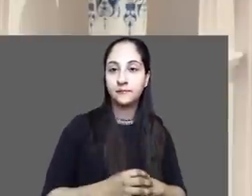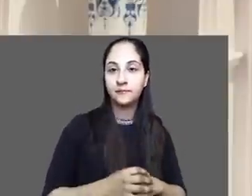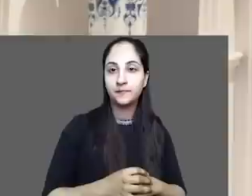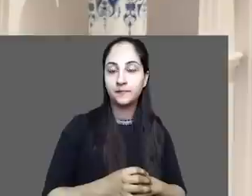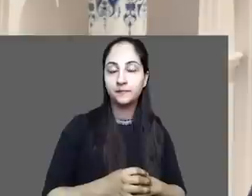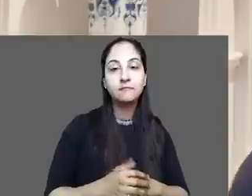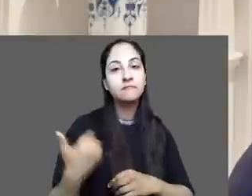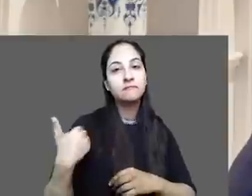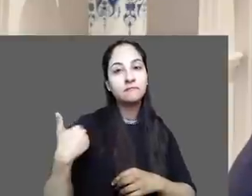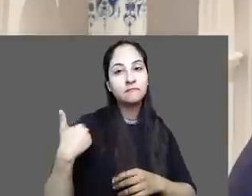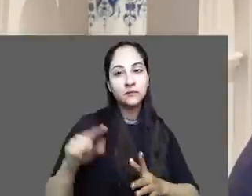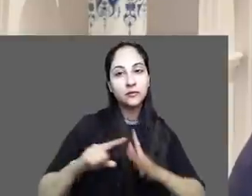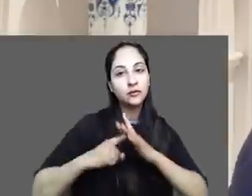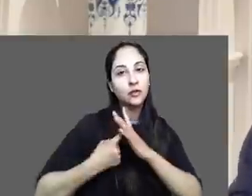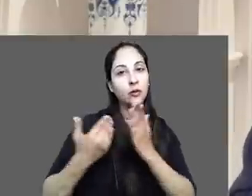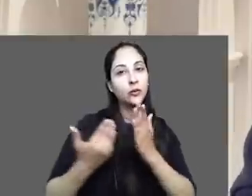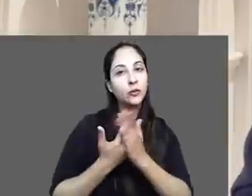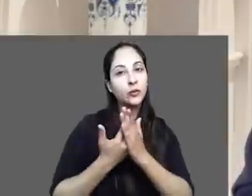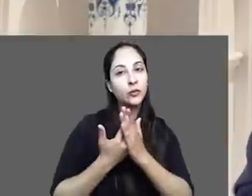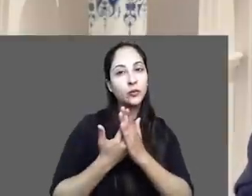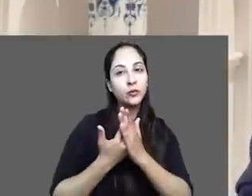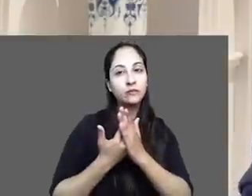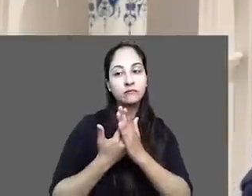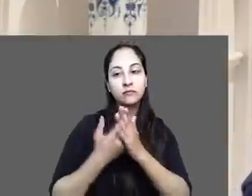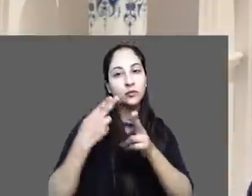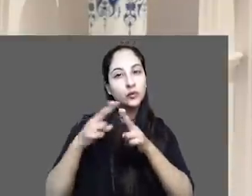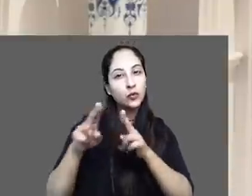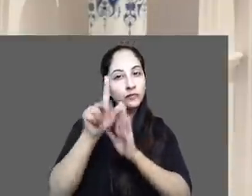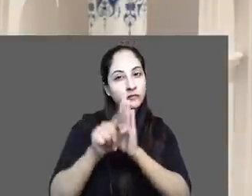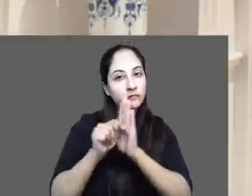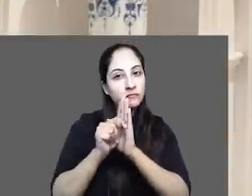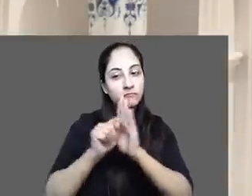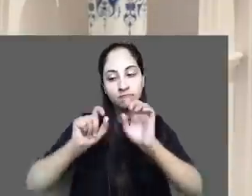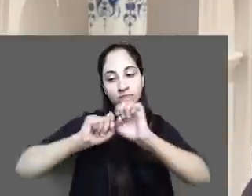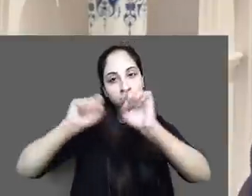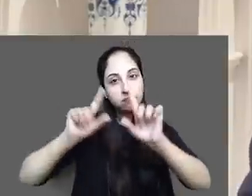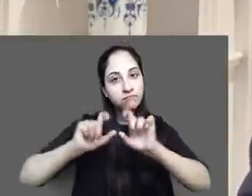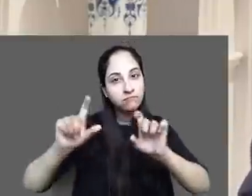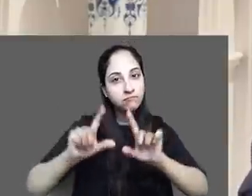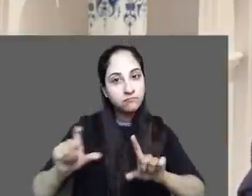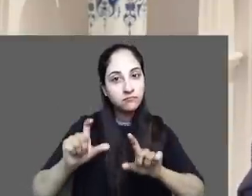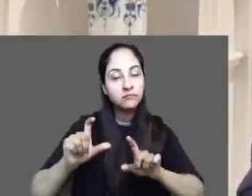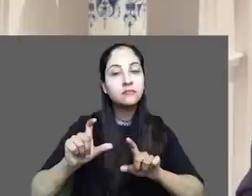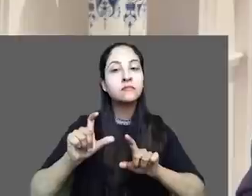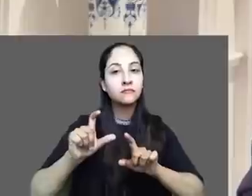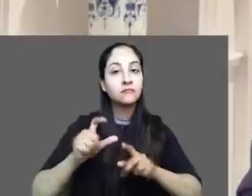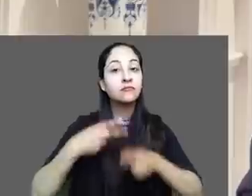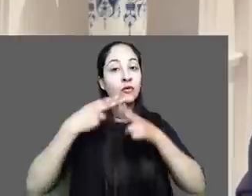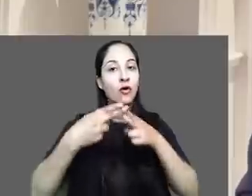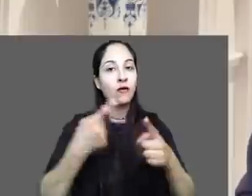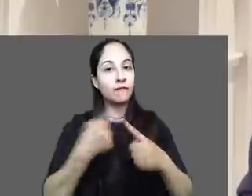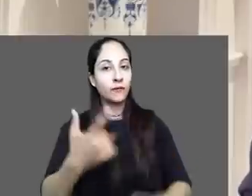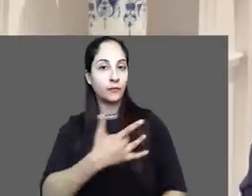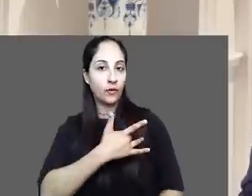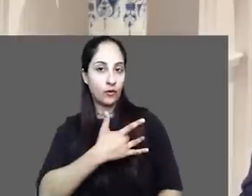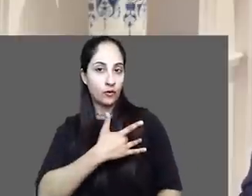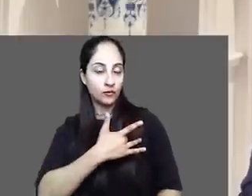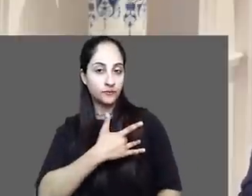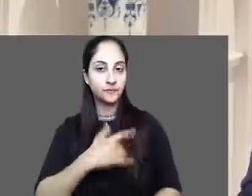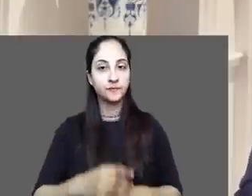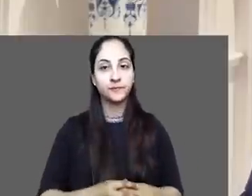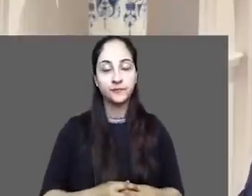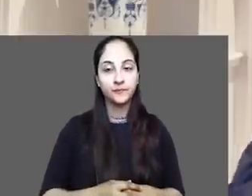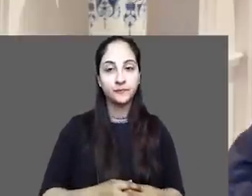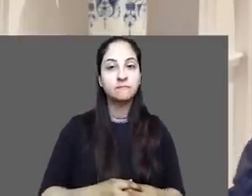and how these will be key differentiators coming out of COVID. Here's what our motivation was. We wanted to